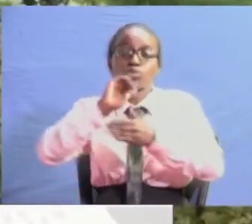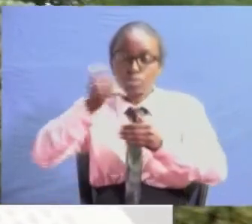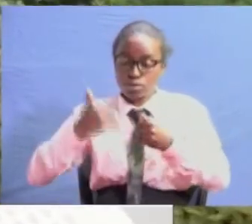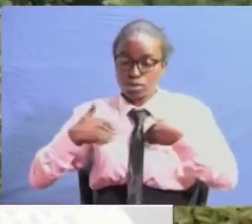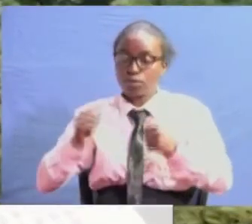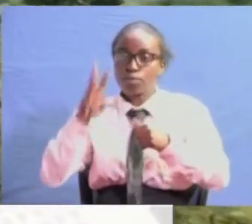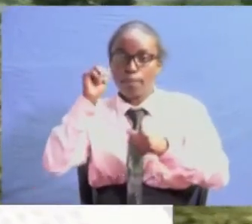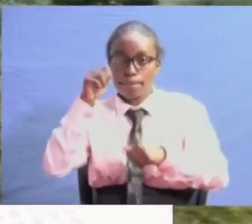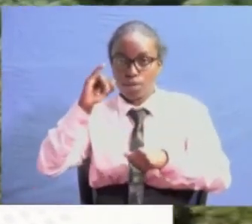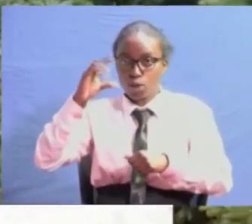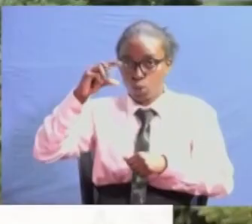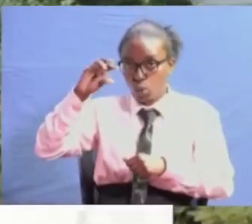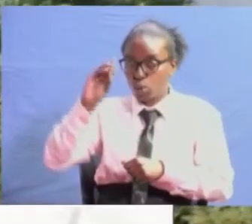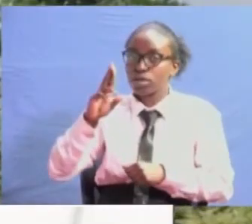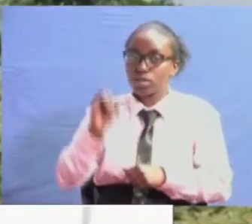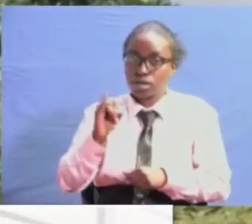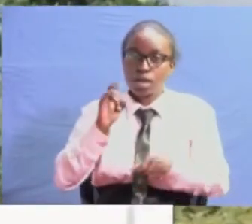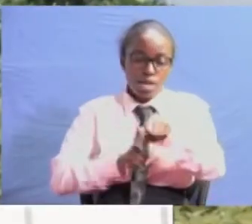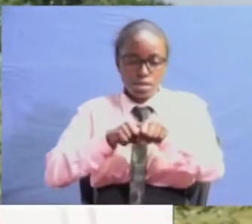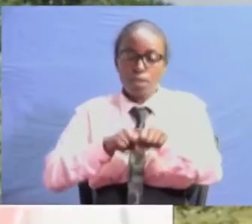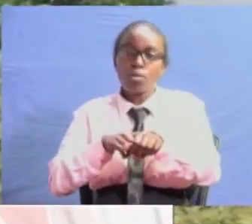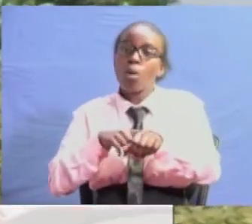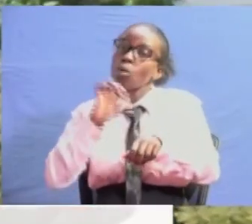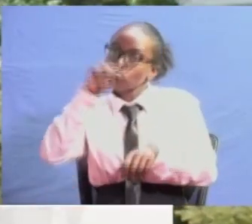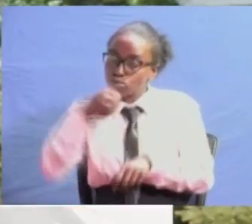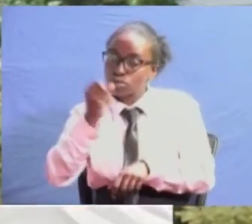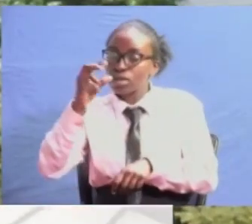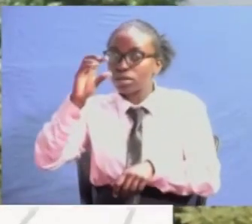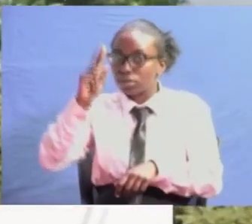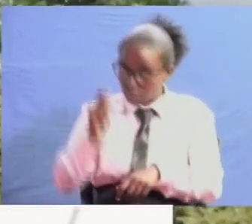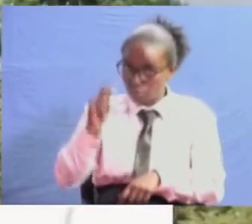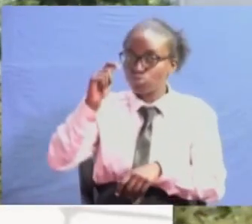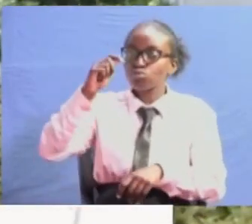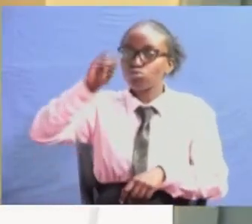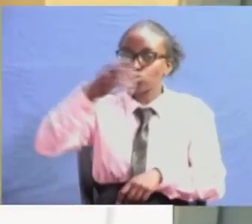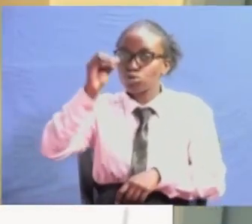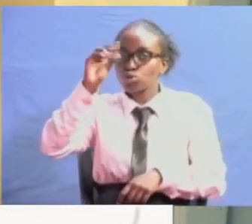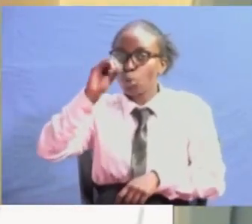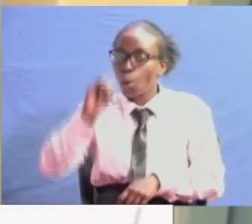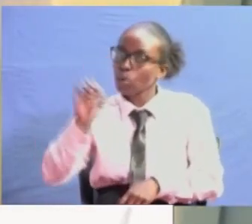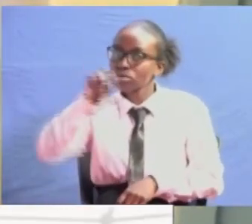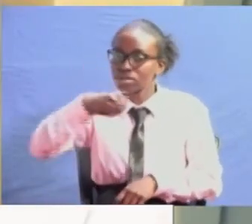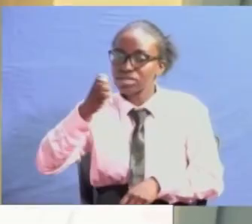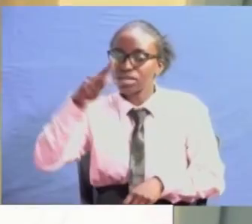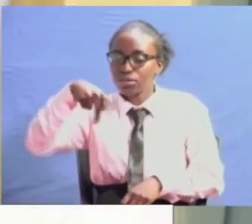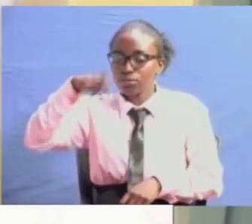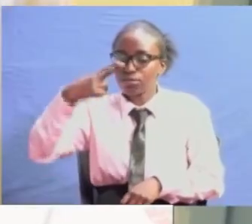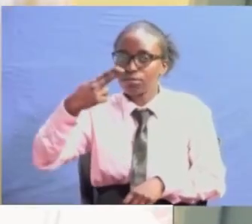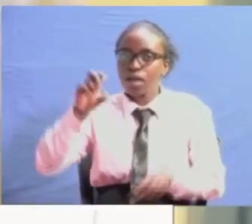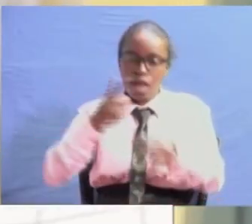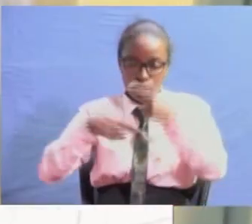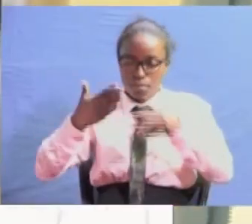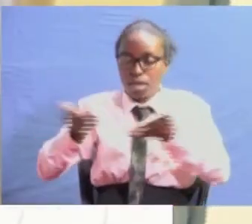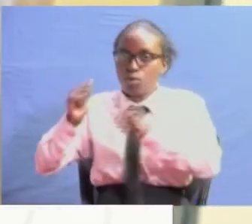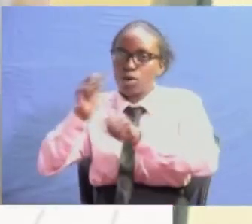Migori. According to St. Joseph's Ombo Mission Hospital Finance Officer Felix Okello, a majority of patients coming through their doors have not registered for